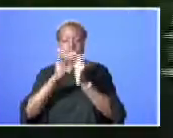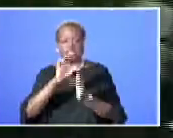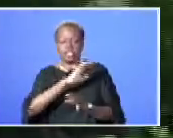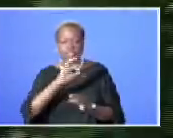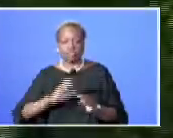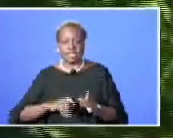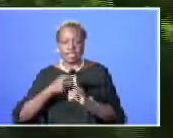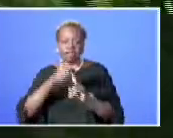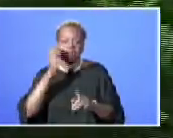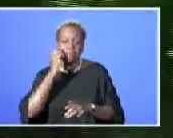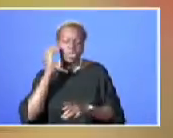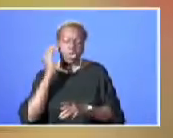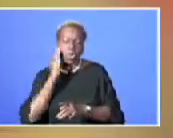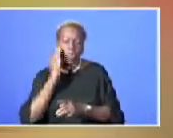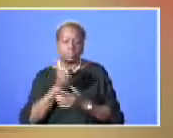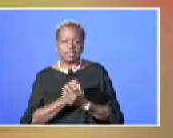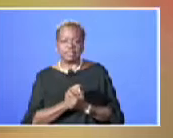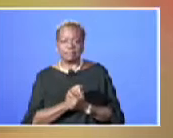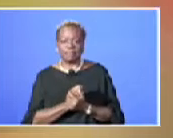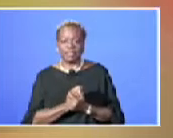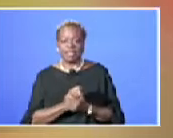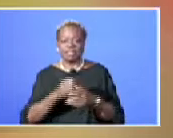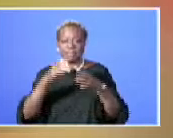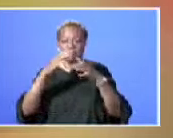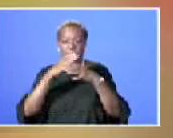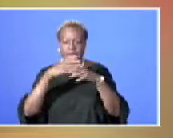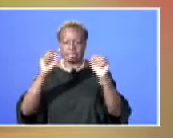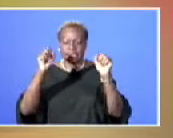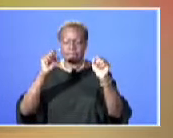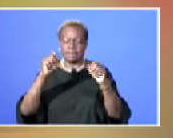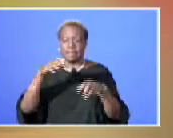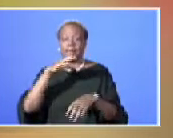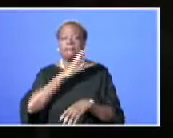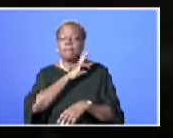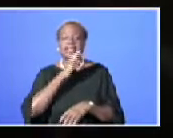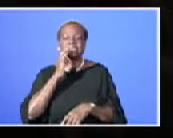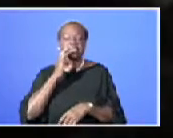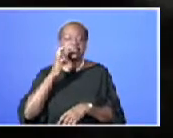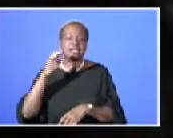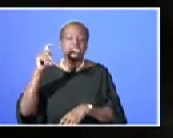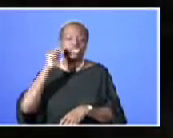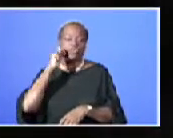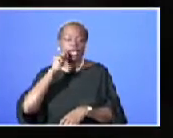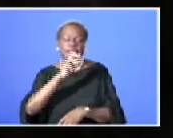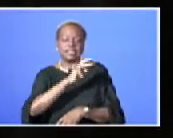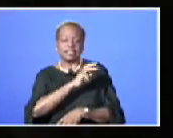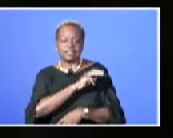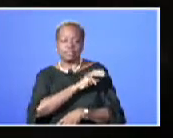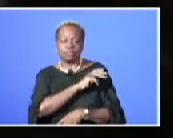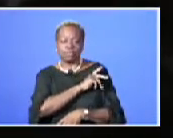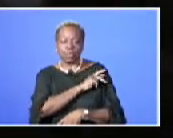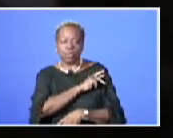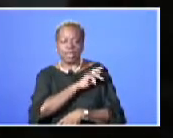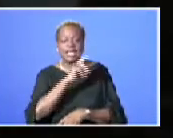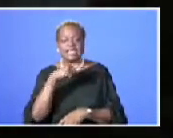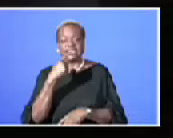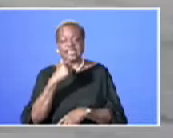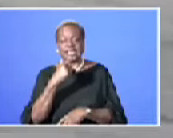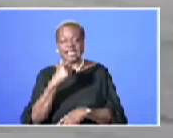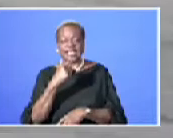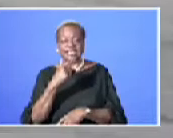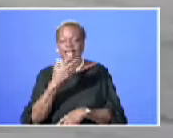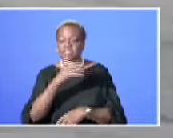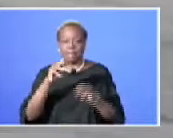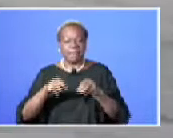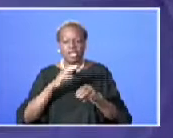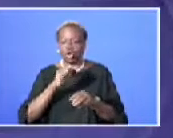the Bimini Pastors Council, Pastor Therese Roll, says that persons there are adhering to the lockdown orders, and although they may not be in